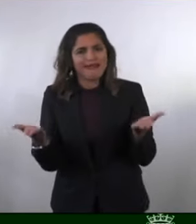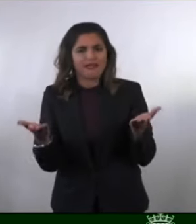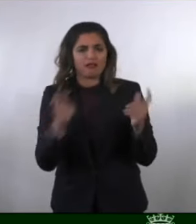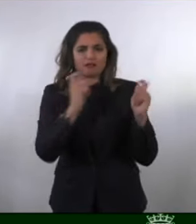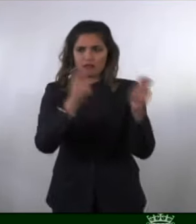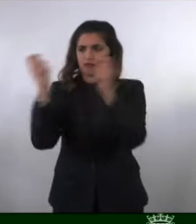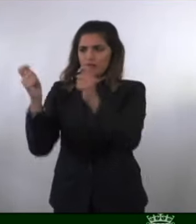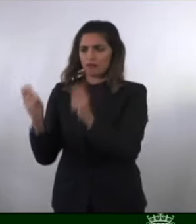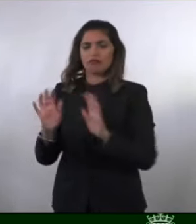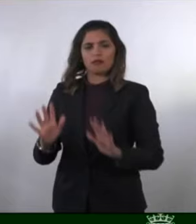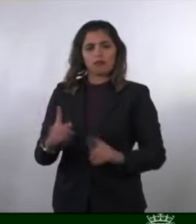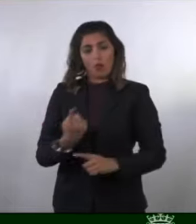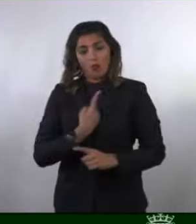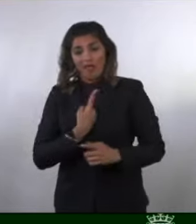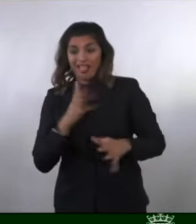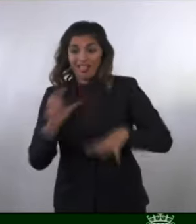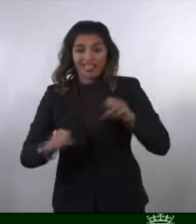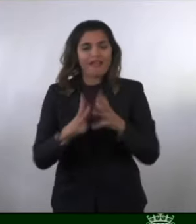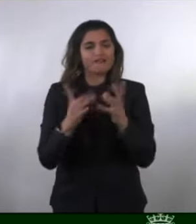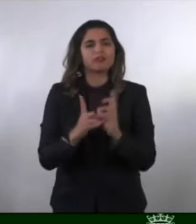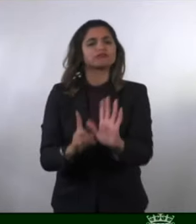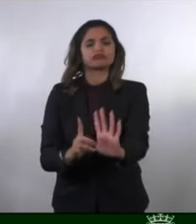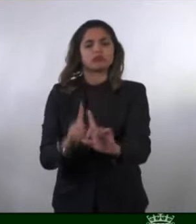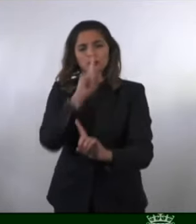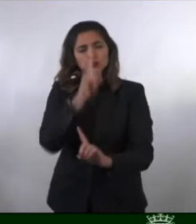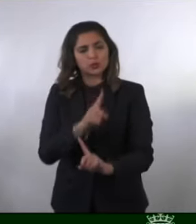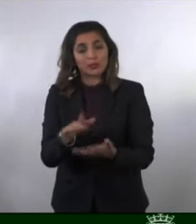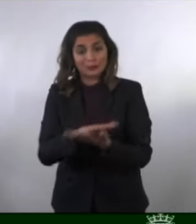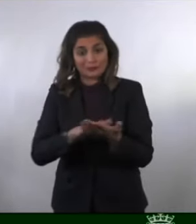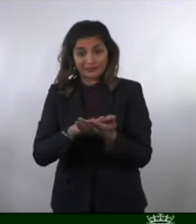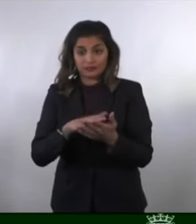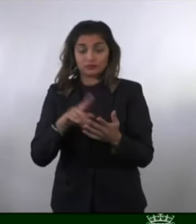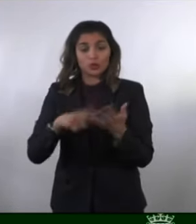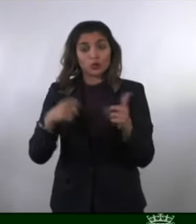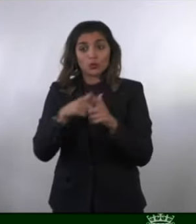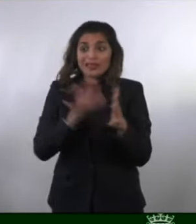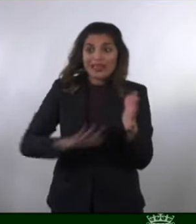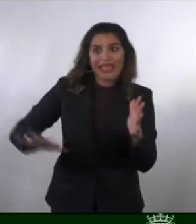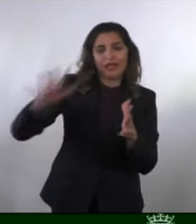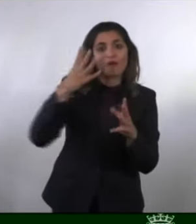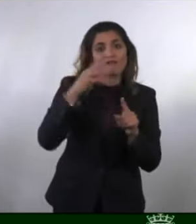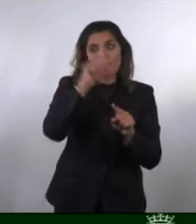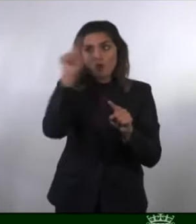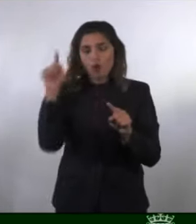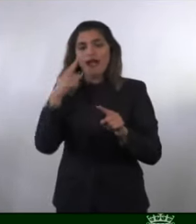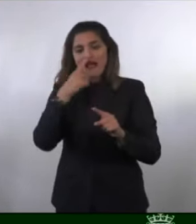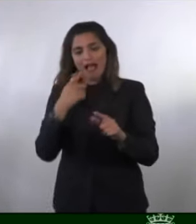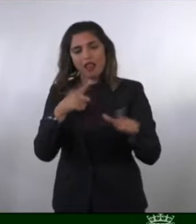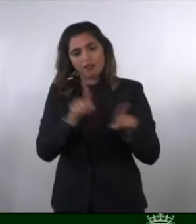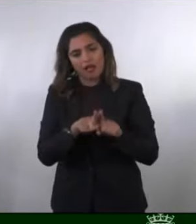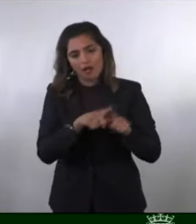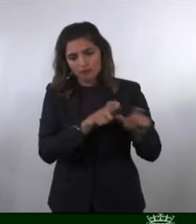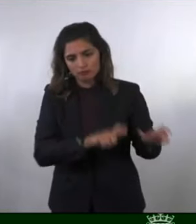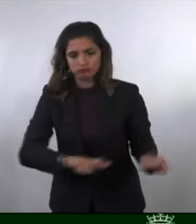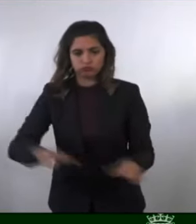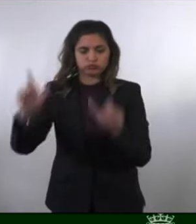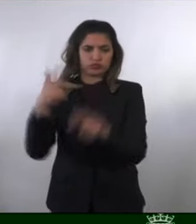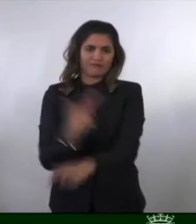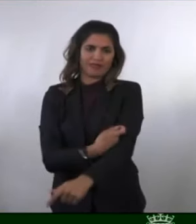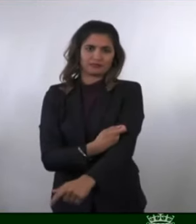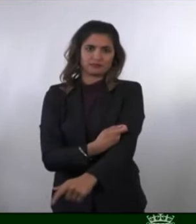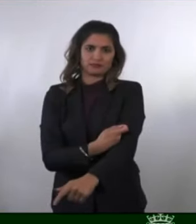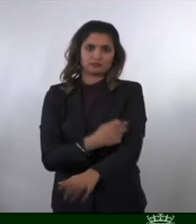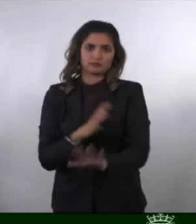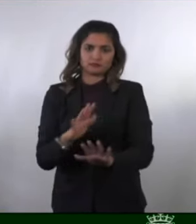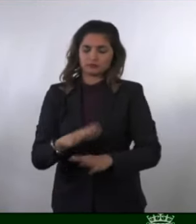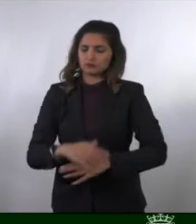that vaccination can occur at the same speed in all parts of the country according to clinical need. We're heading to York Outer,